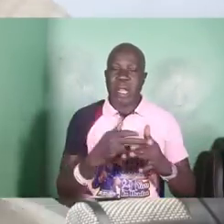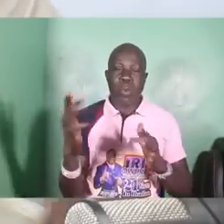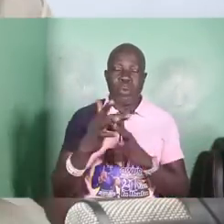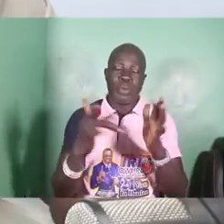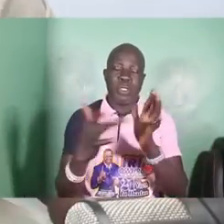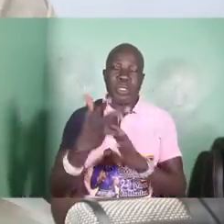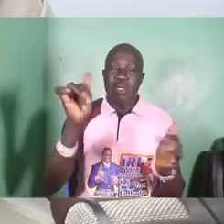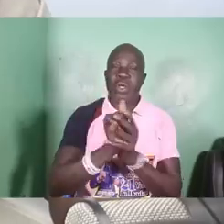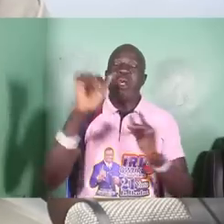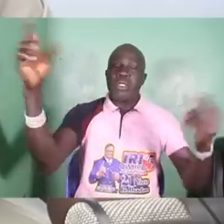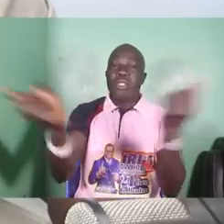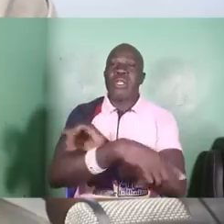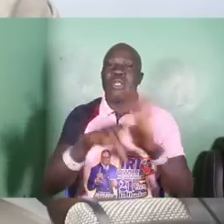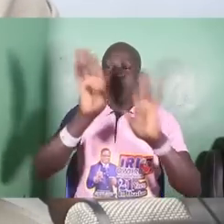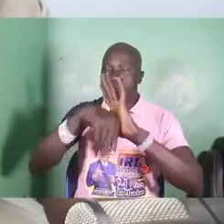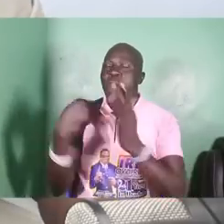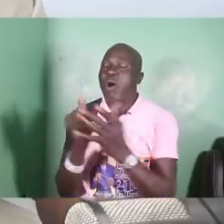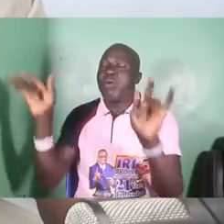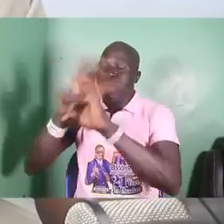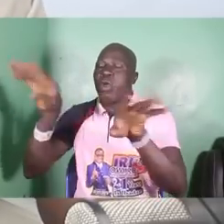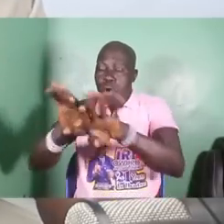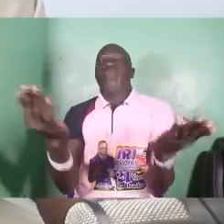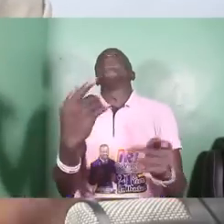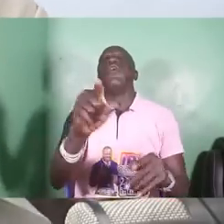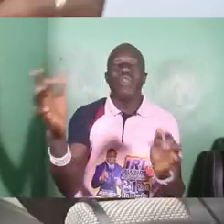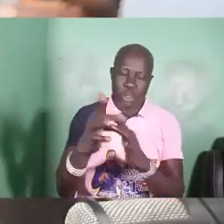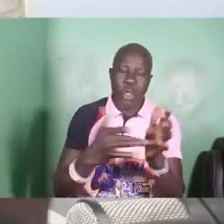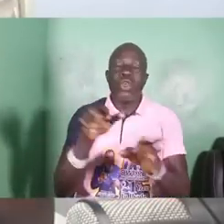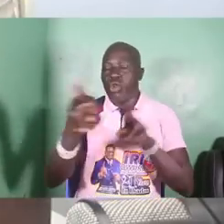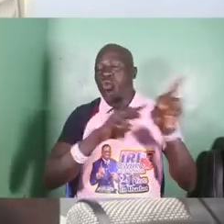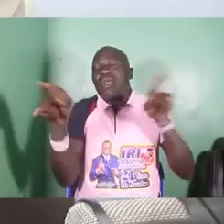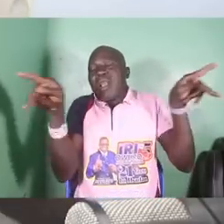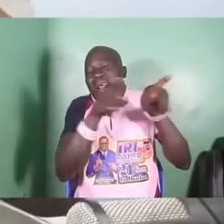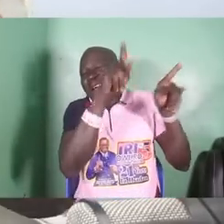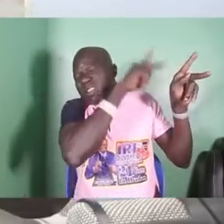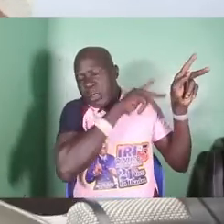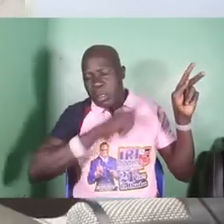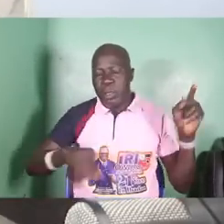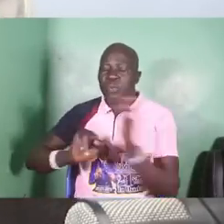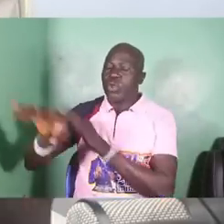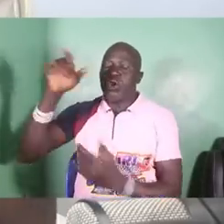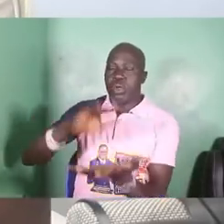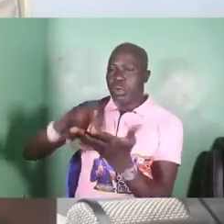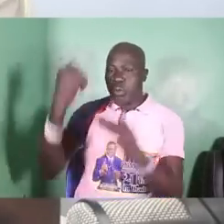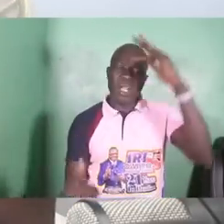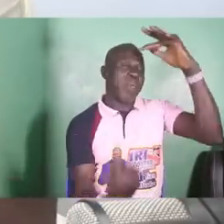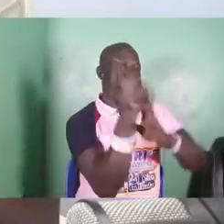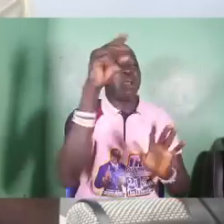Jesus. That door of joy will open for you. You reign as King. Your glory will manifest.